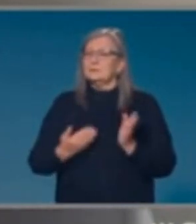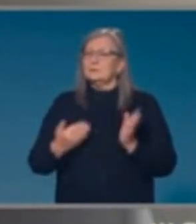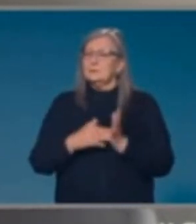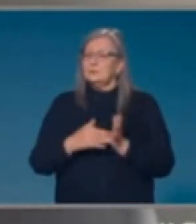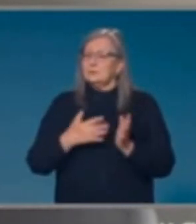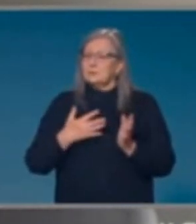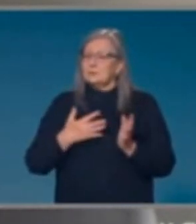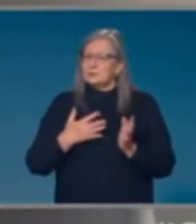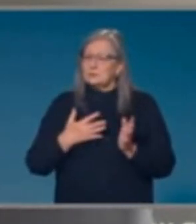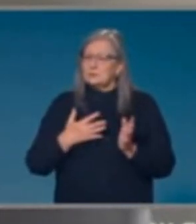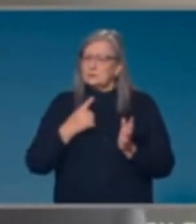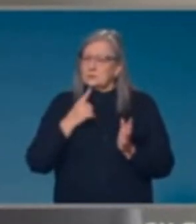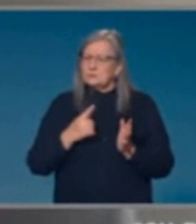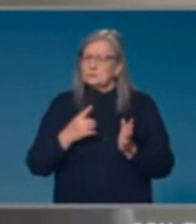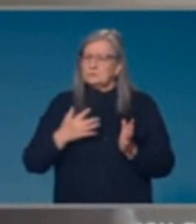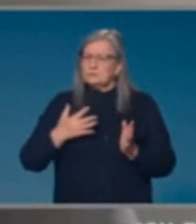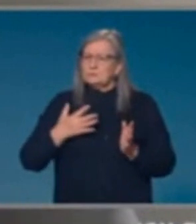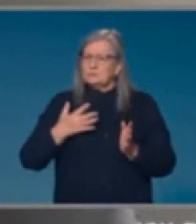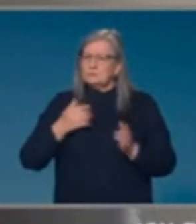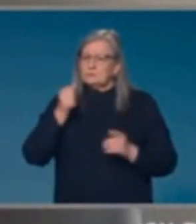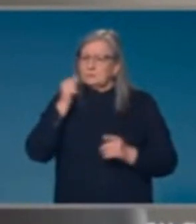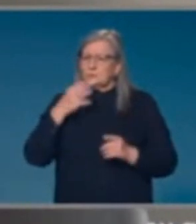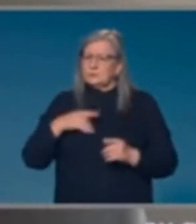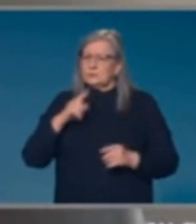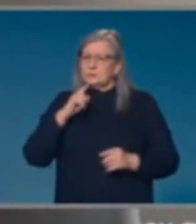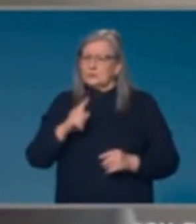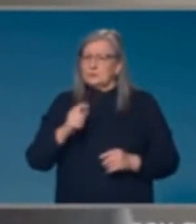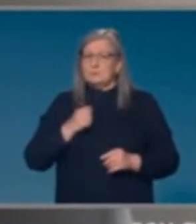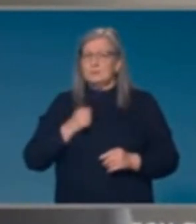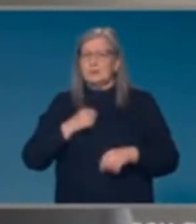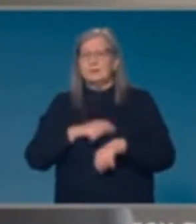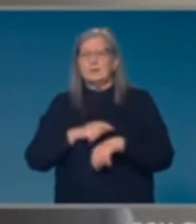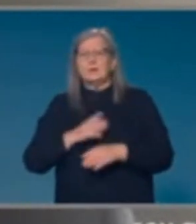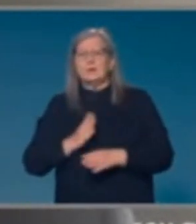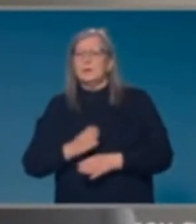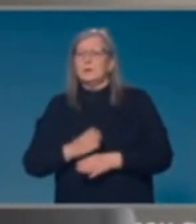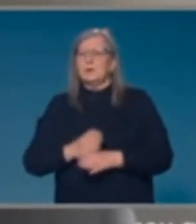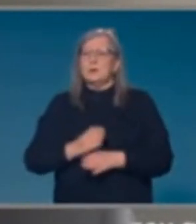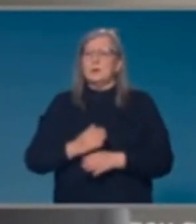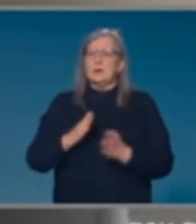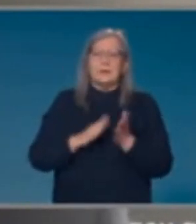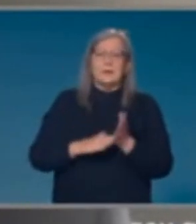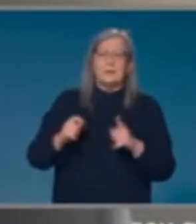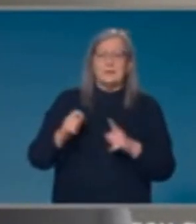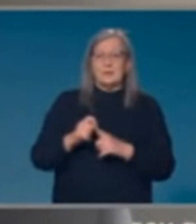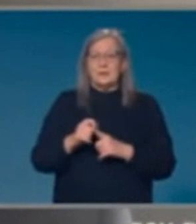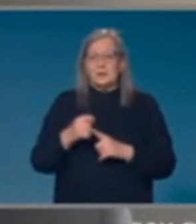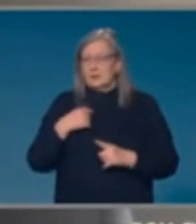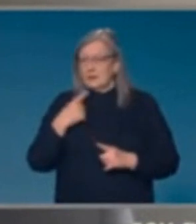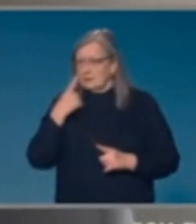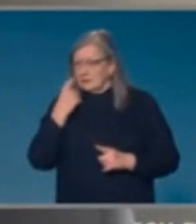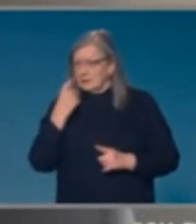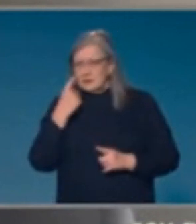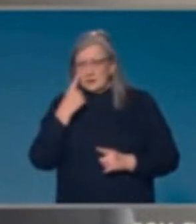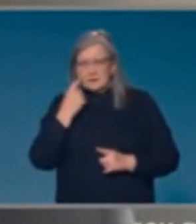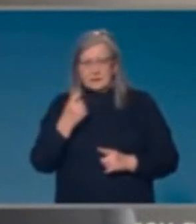right throughout my own time, I've found that there's been tremendous support for